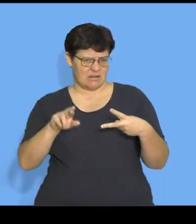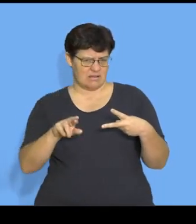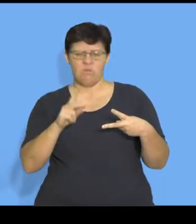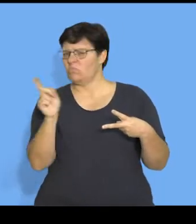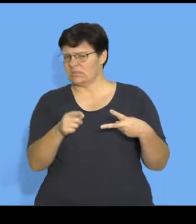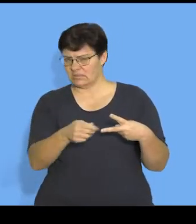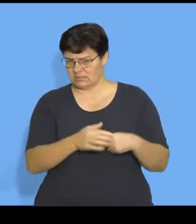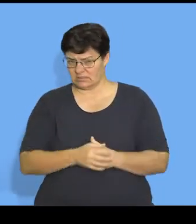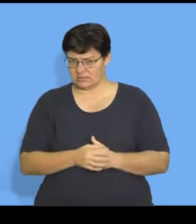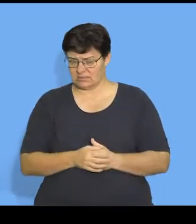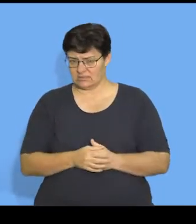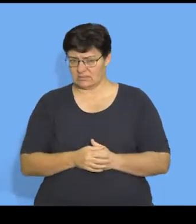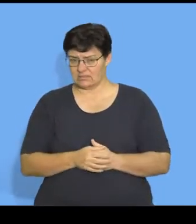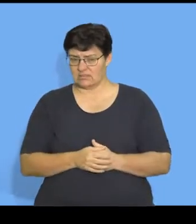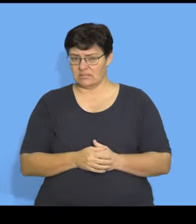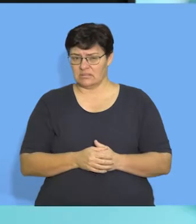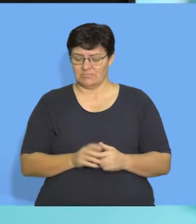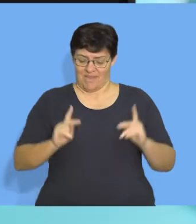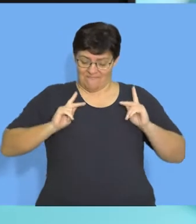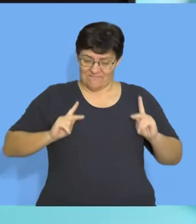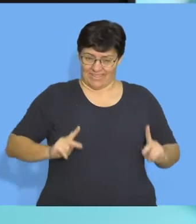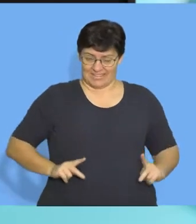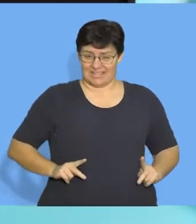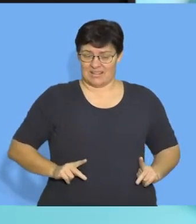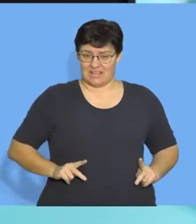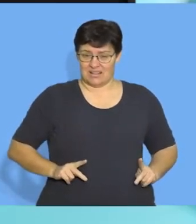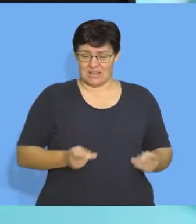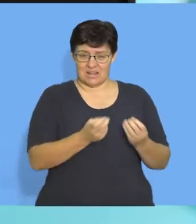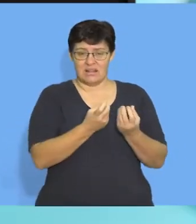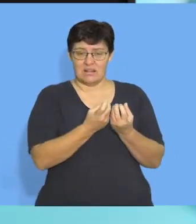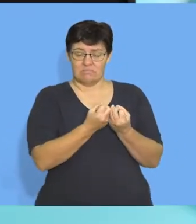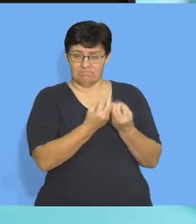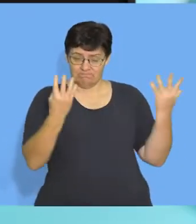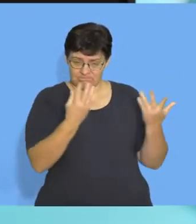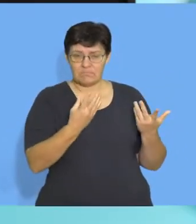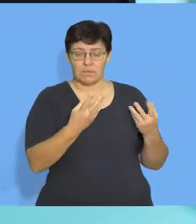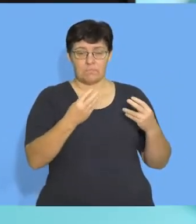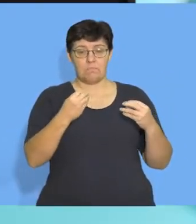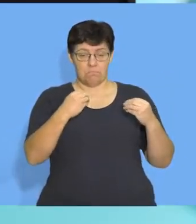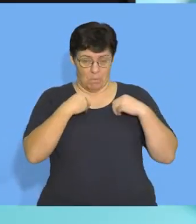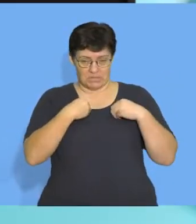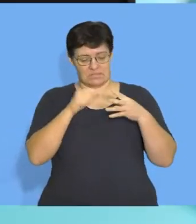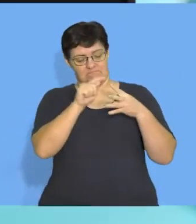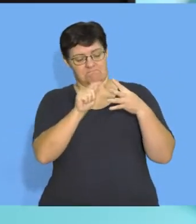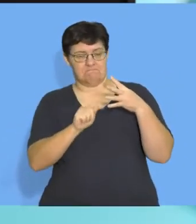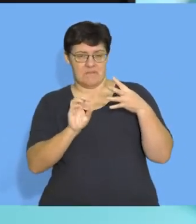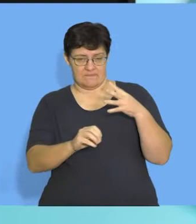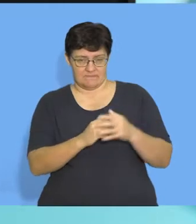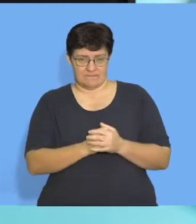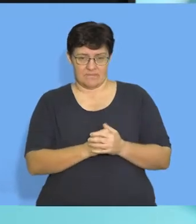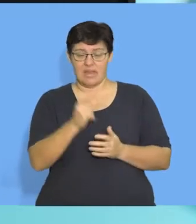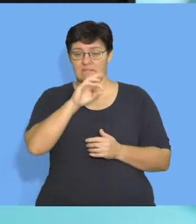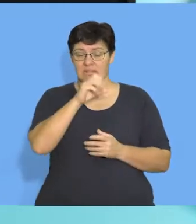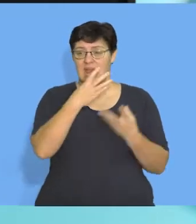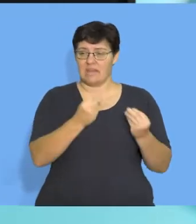are physical quantities that have specific properties. So a vector has size and direction.